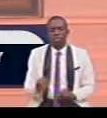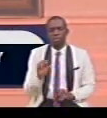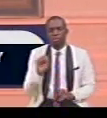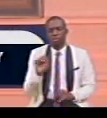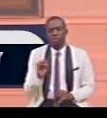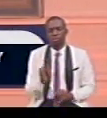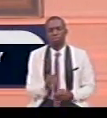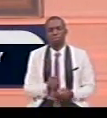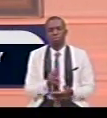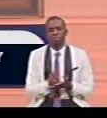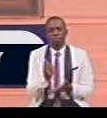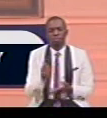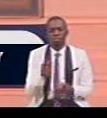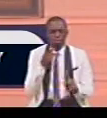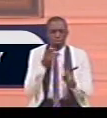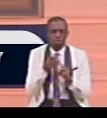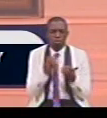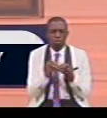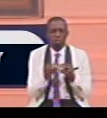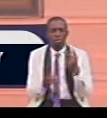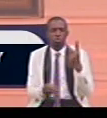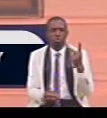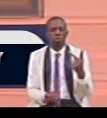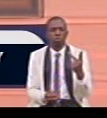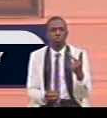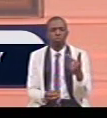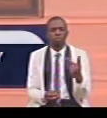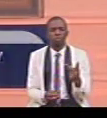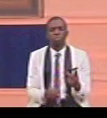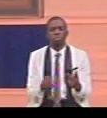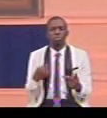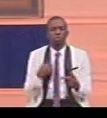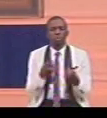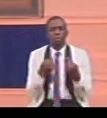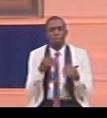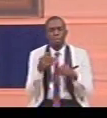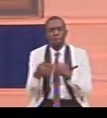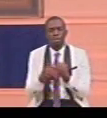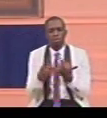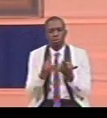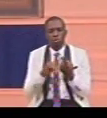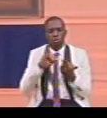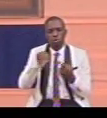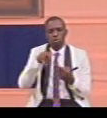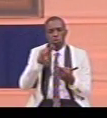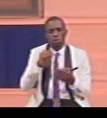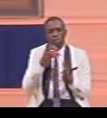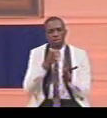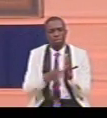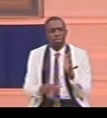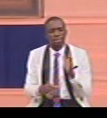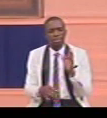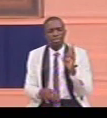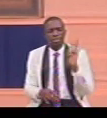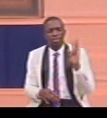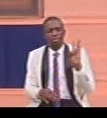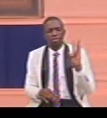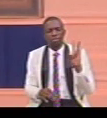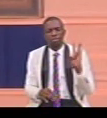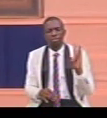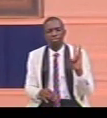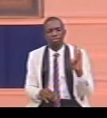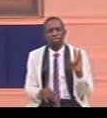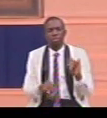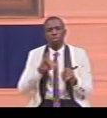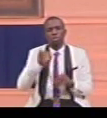I will come back to John chapter 17 John chapter 17 I'm reading